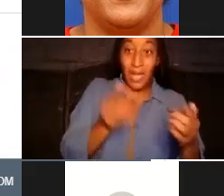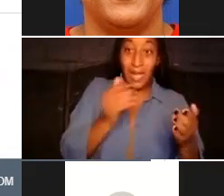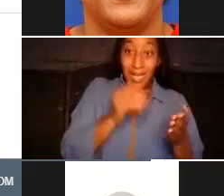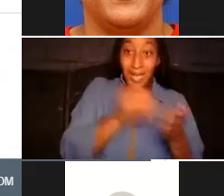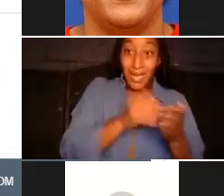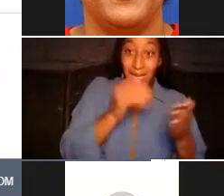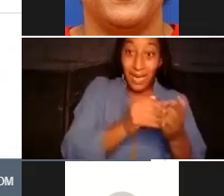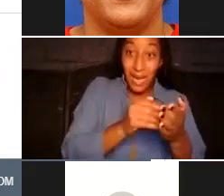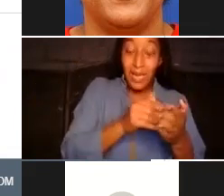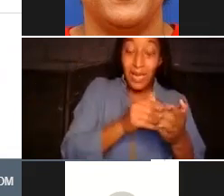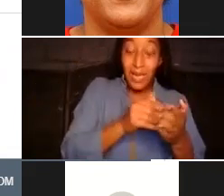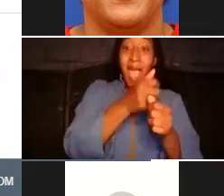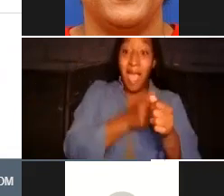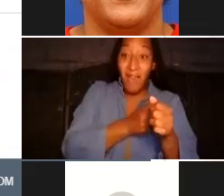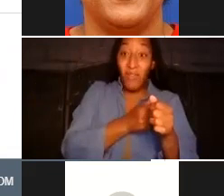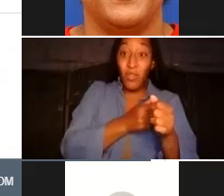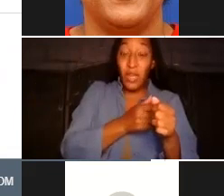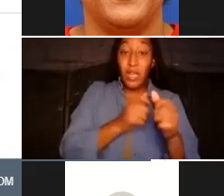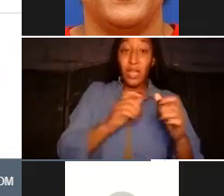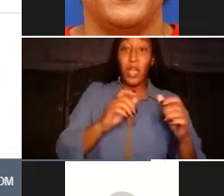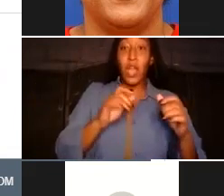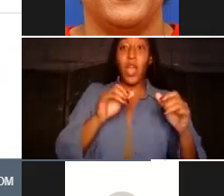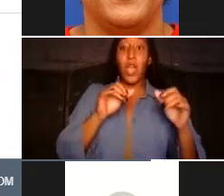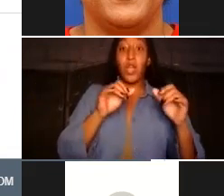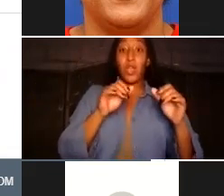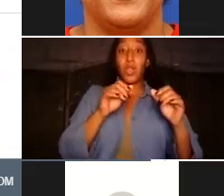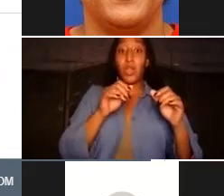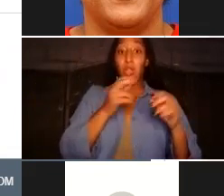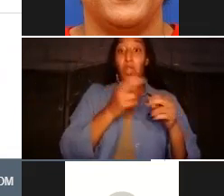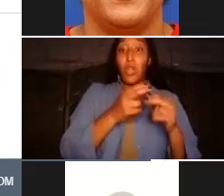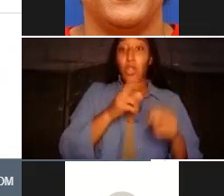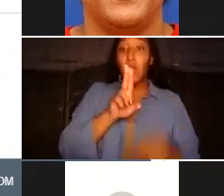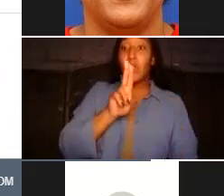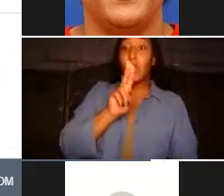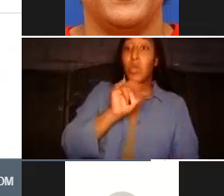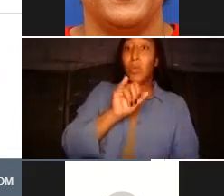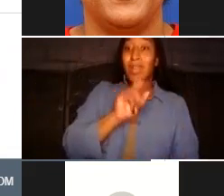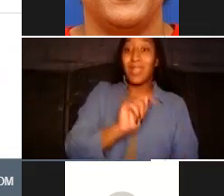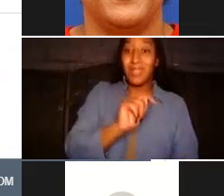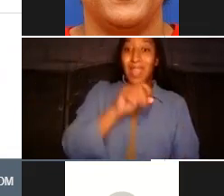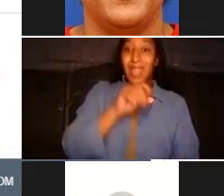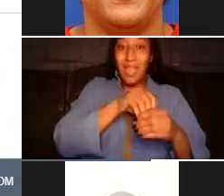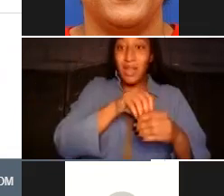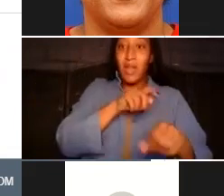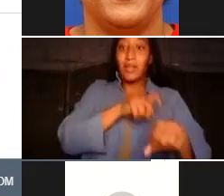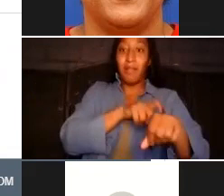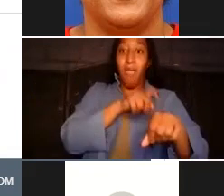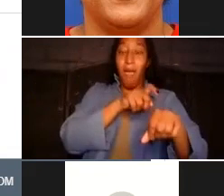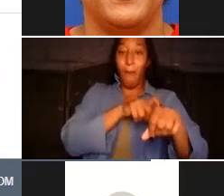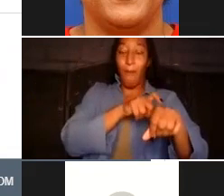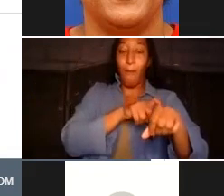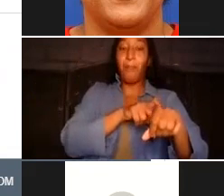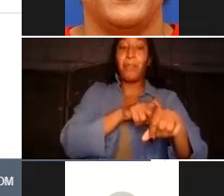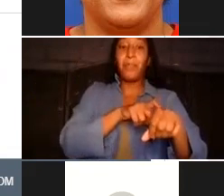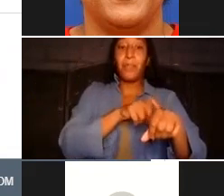Oscillations or cycles per second, for example, okay? So in the metric system,